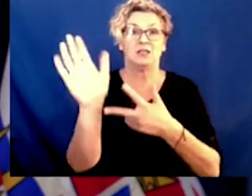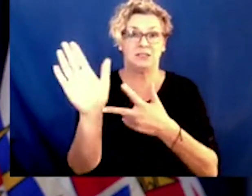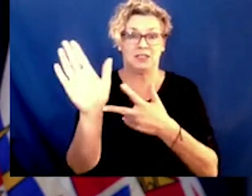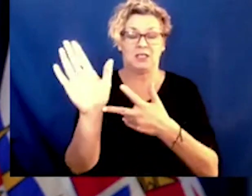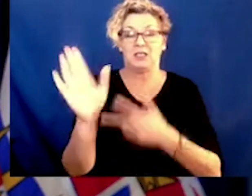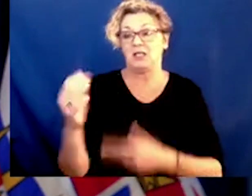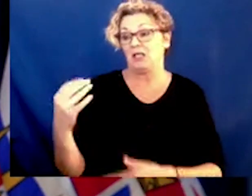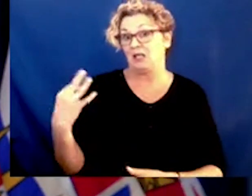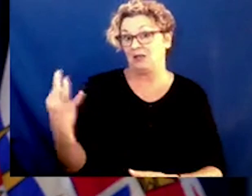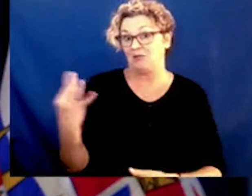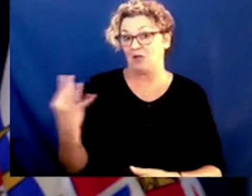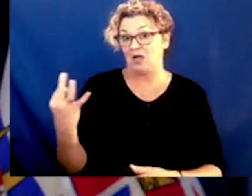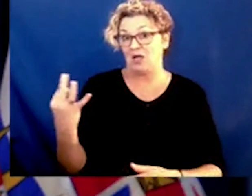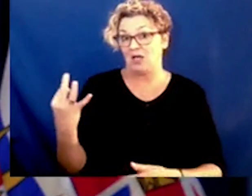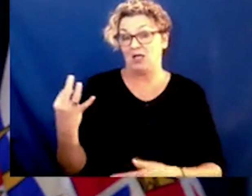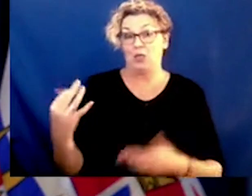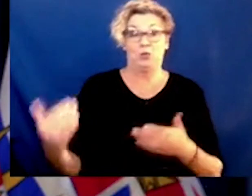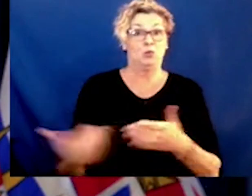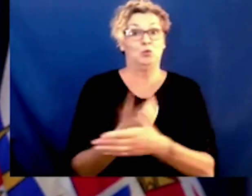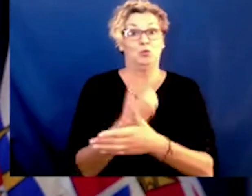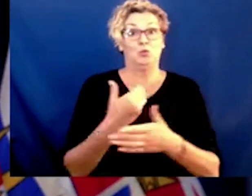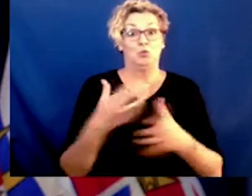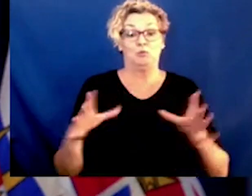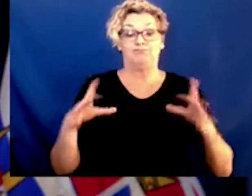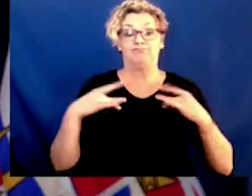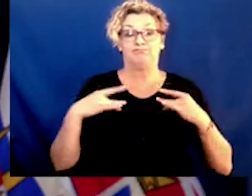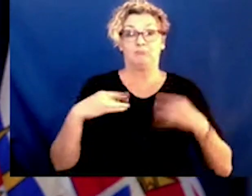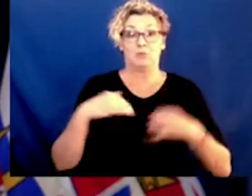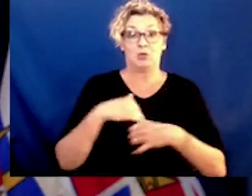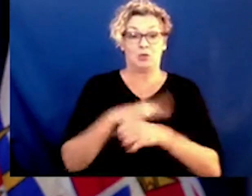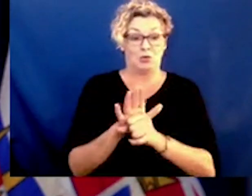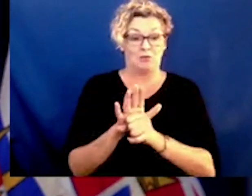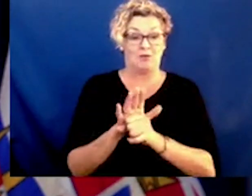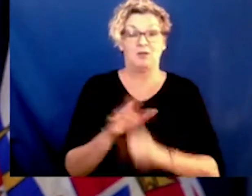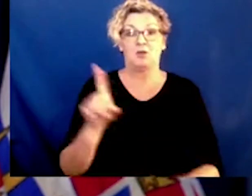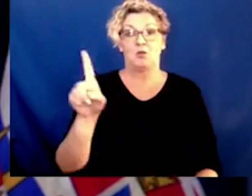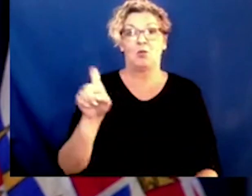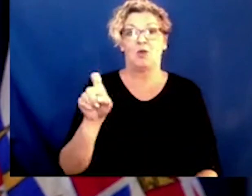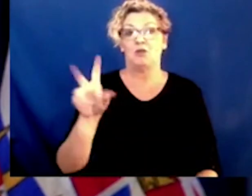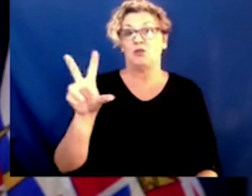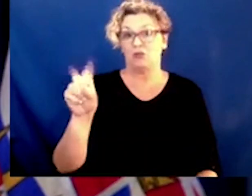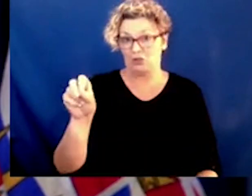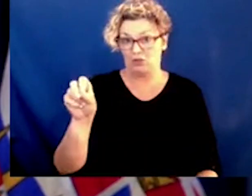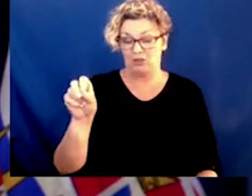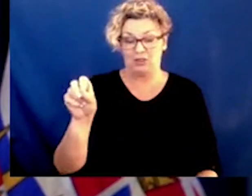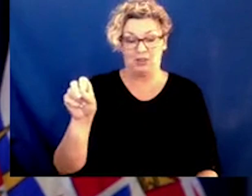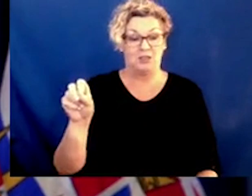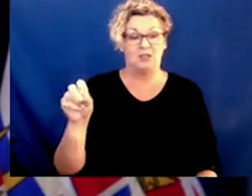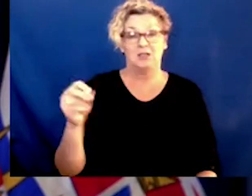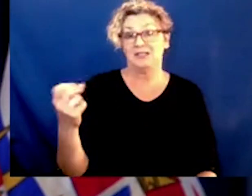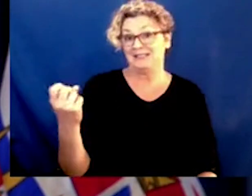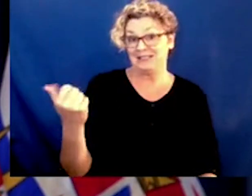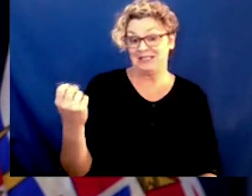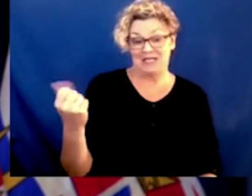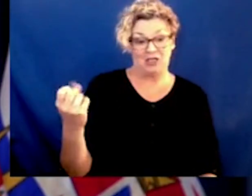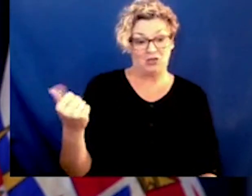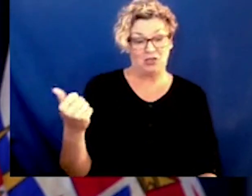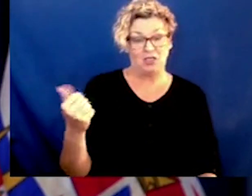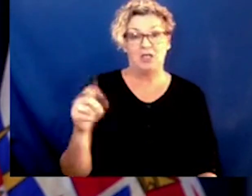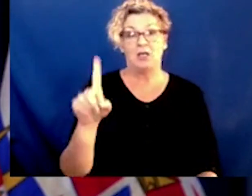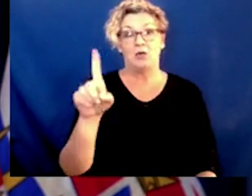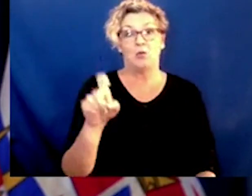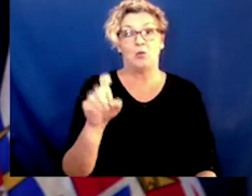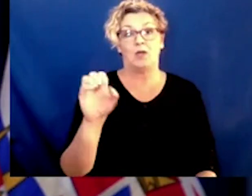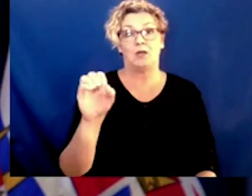the modeling that we've been looking at following over the last month. So that'll be our 9th, I believe, presentation of some of the